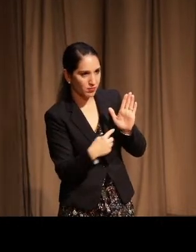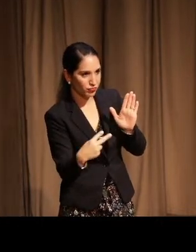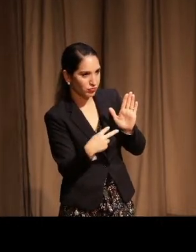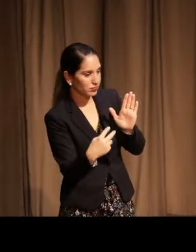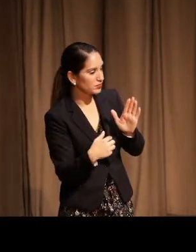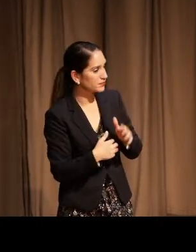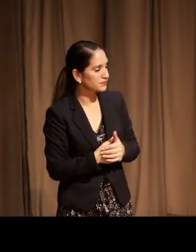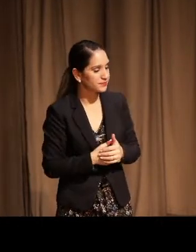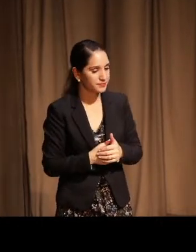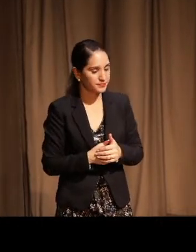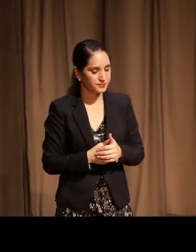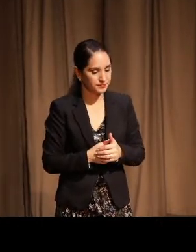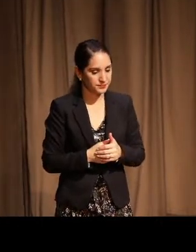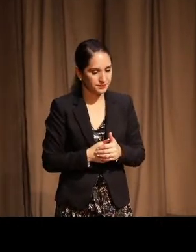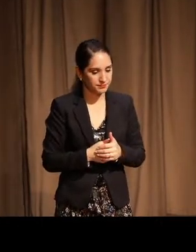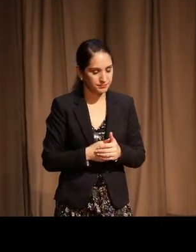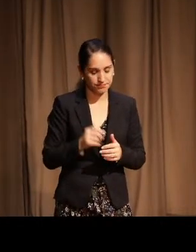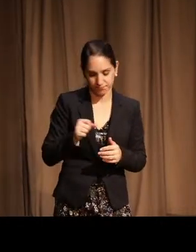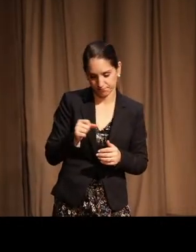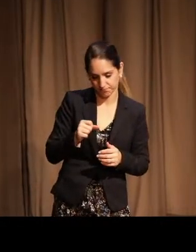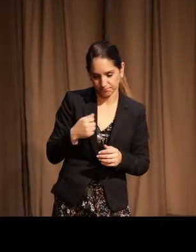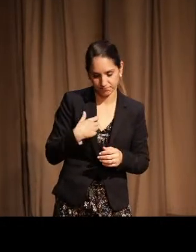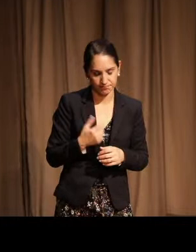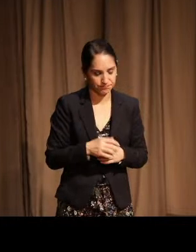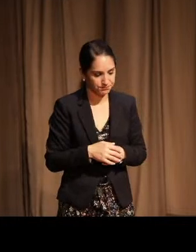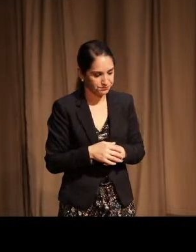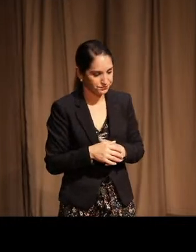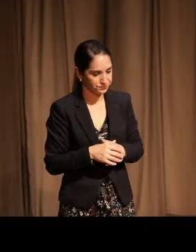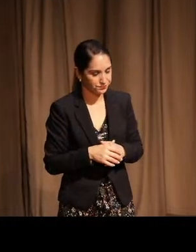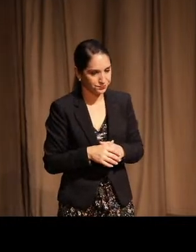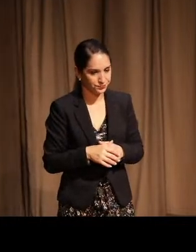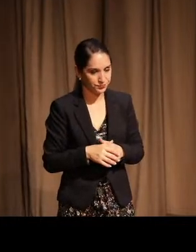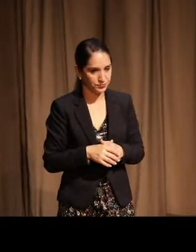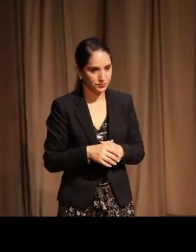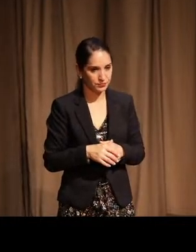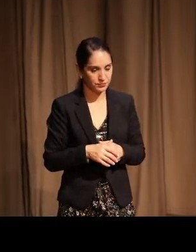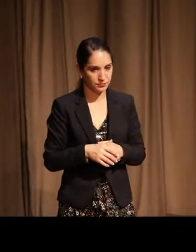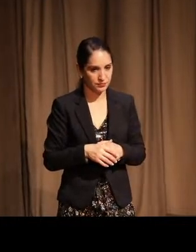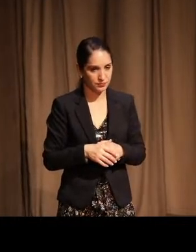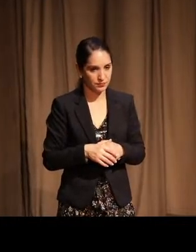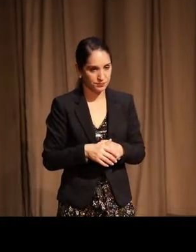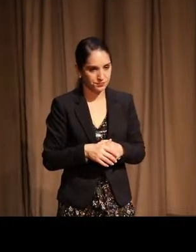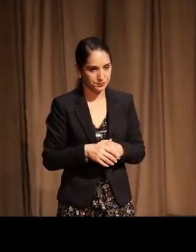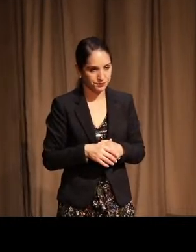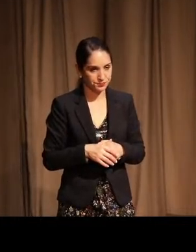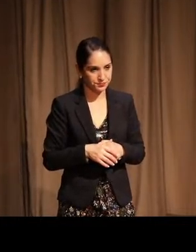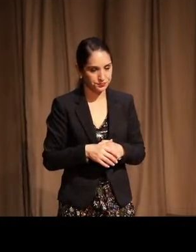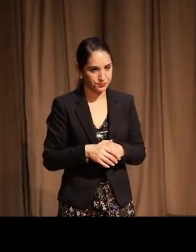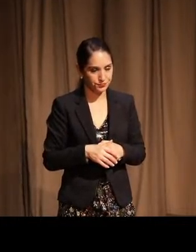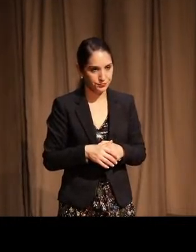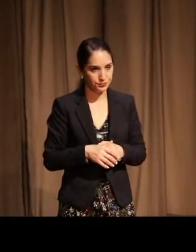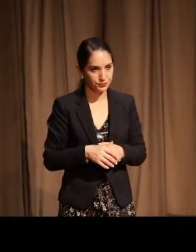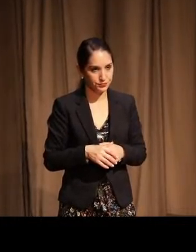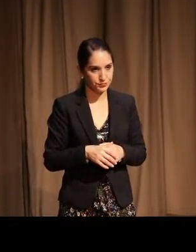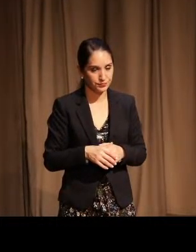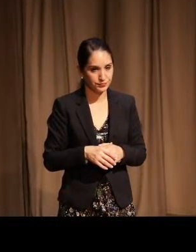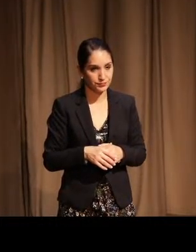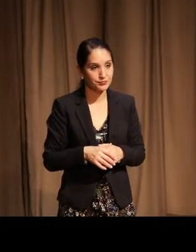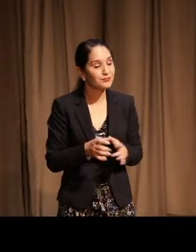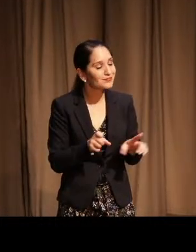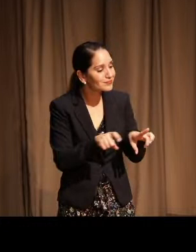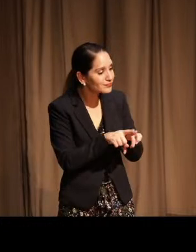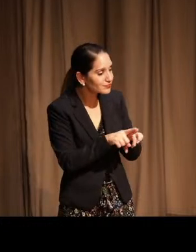no? The Yeah. Ace of Cups emerging. This is the Silveira. And